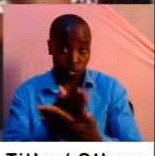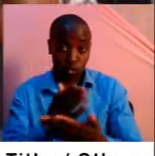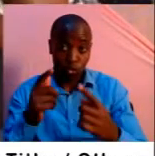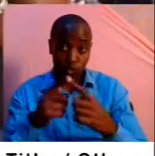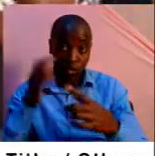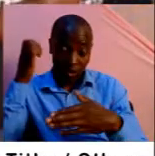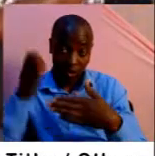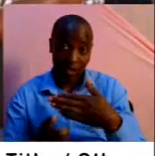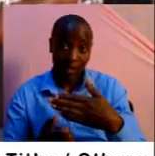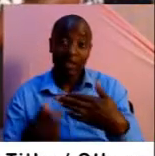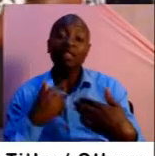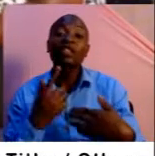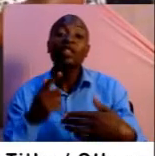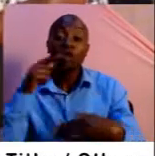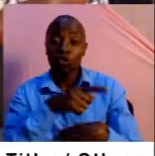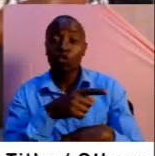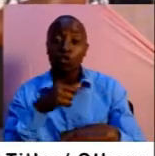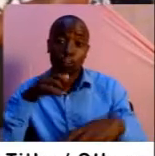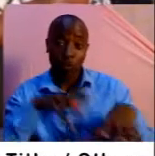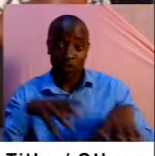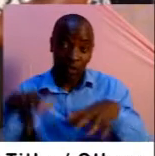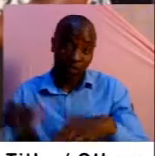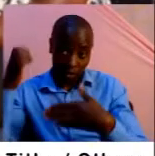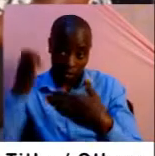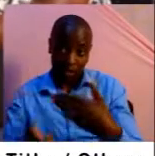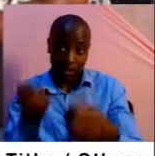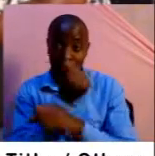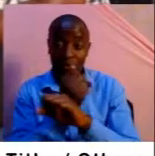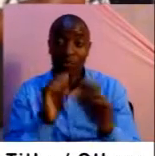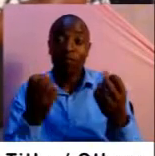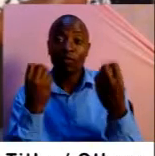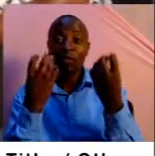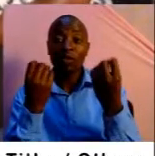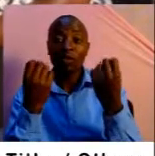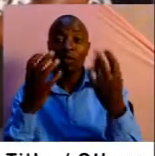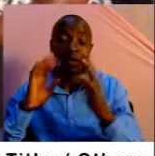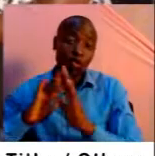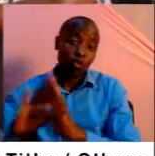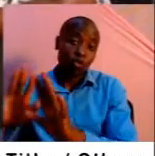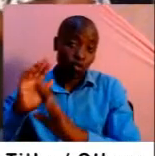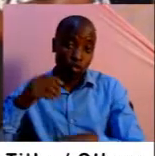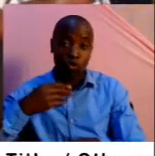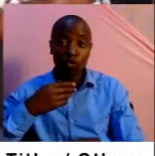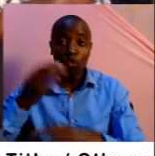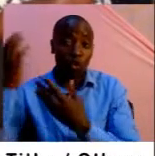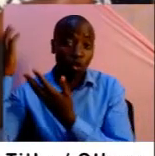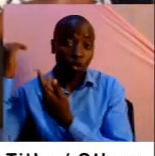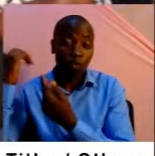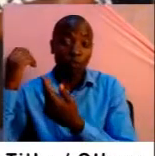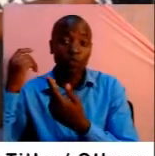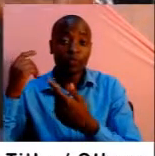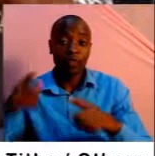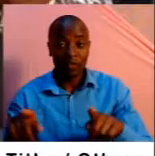are told those who we endure to be saved. Because many give up. You know, just thinking with the issue of marriage, you